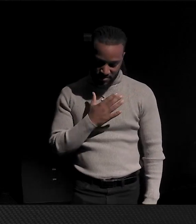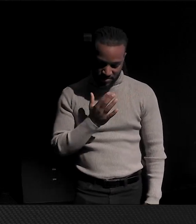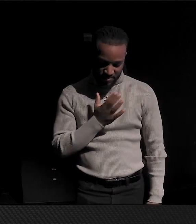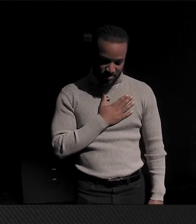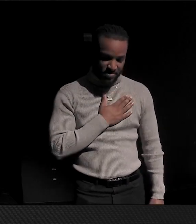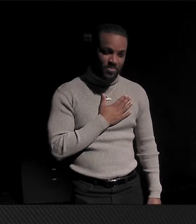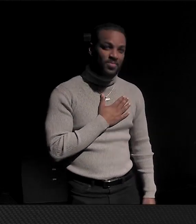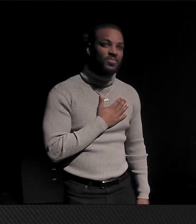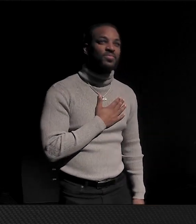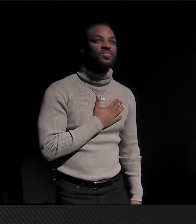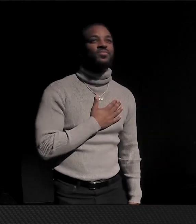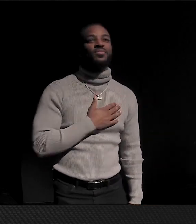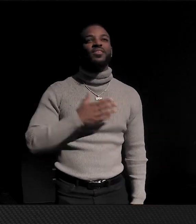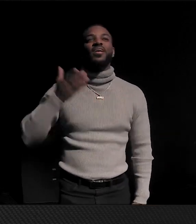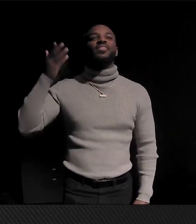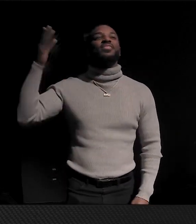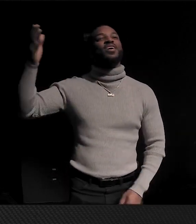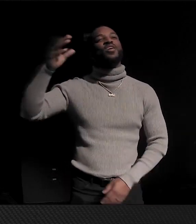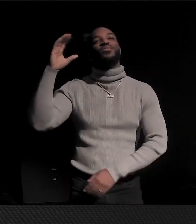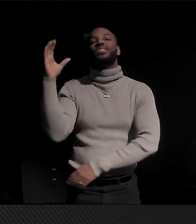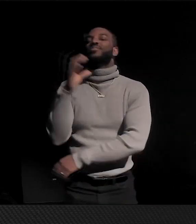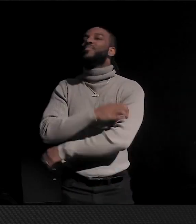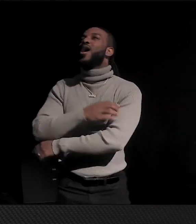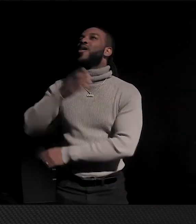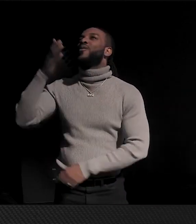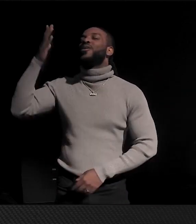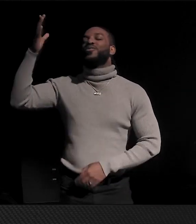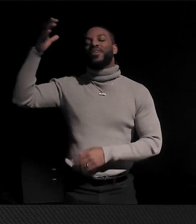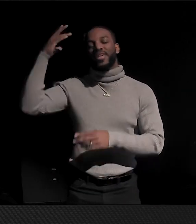love. Sing it out. There is power.